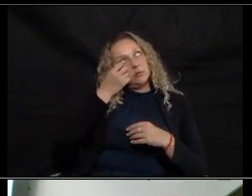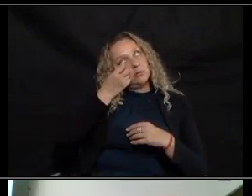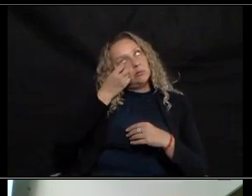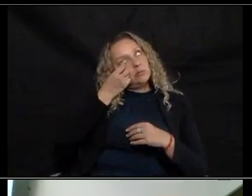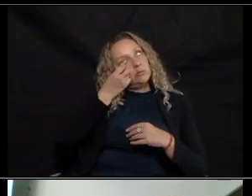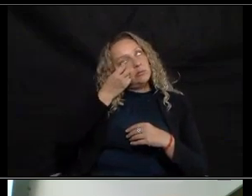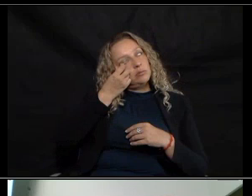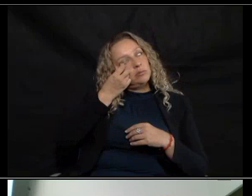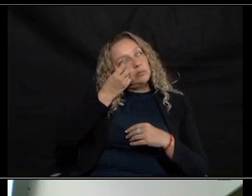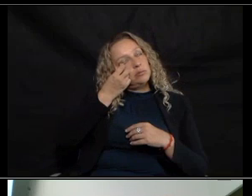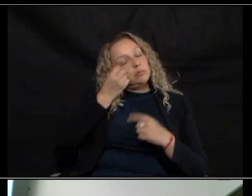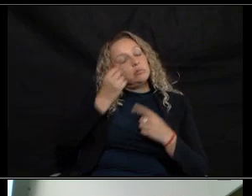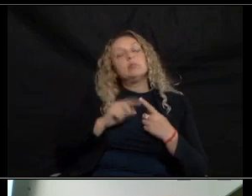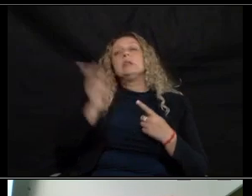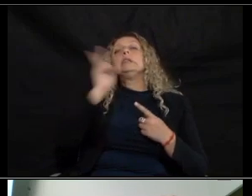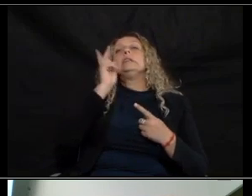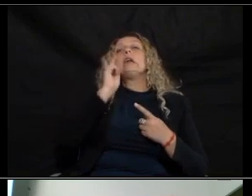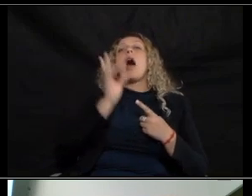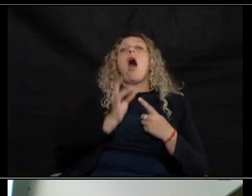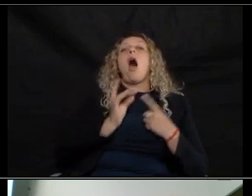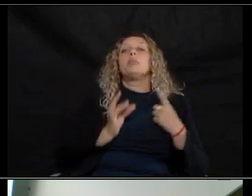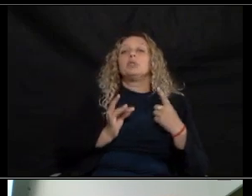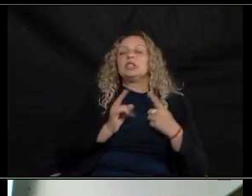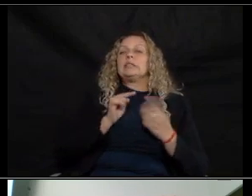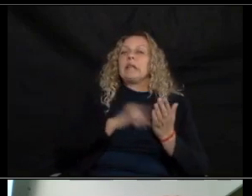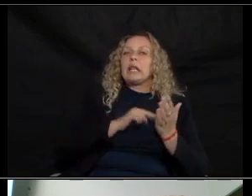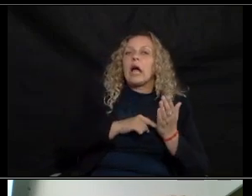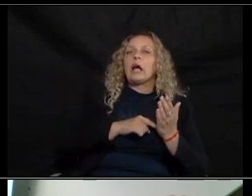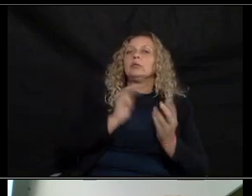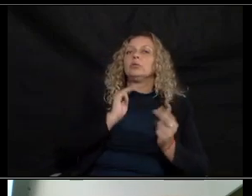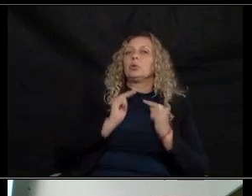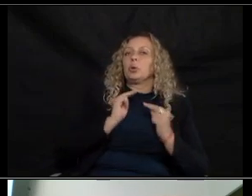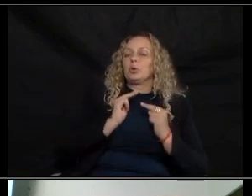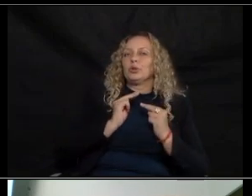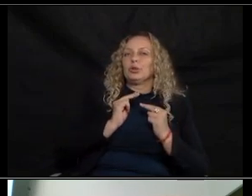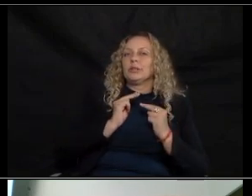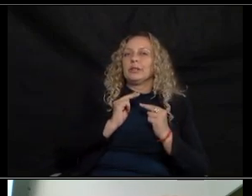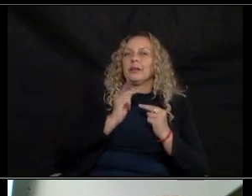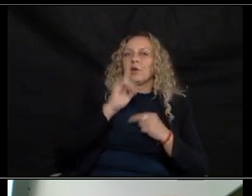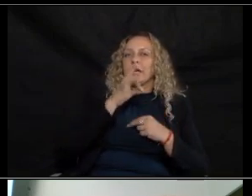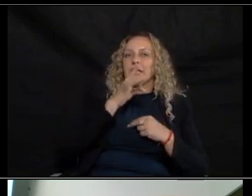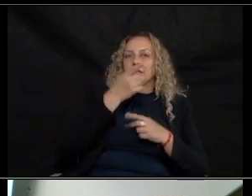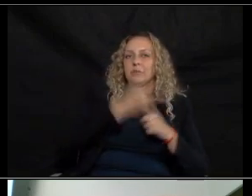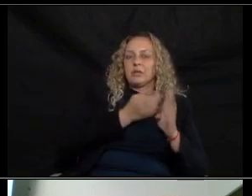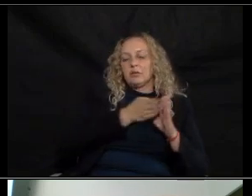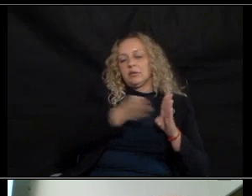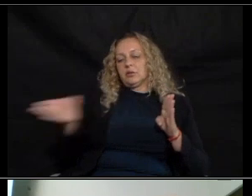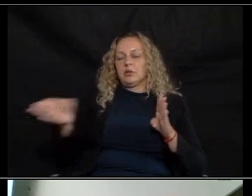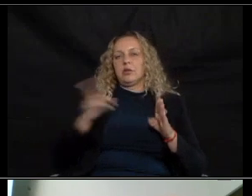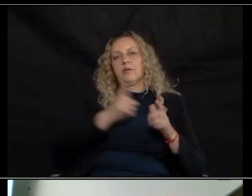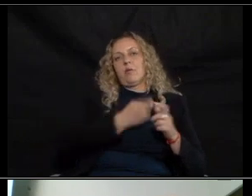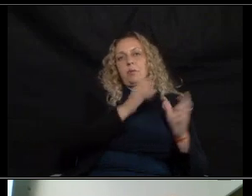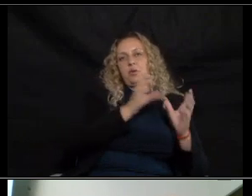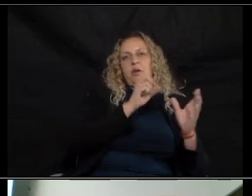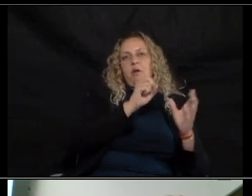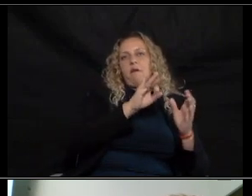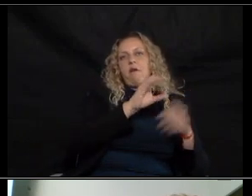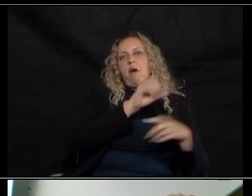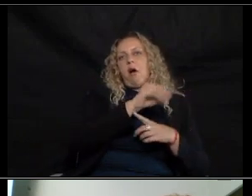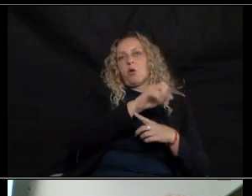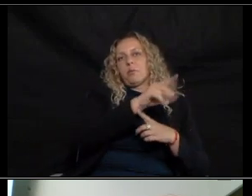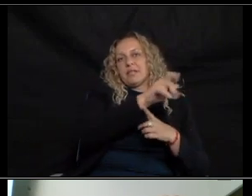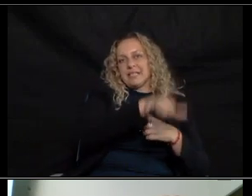to see what the options are available and the deadlines of the 18 months from the certificate of occupancy,